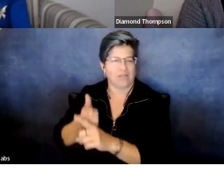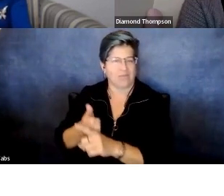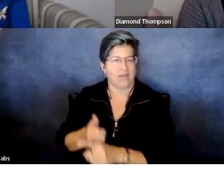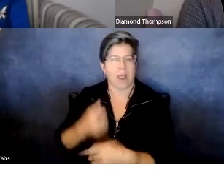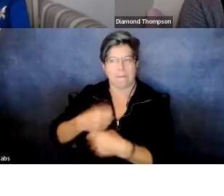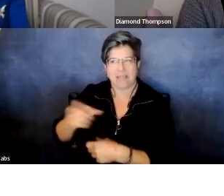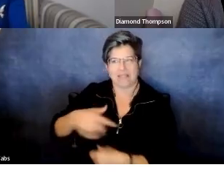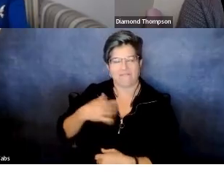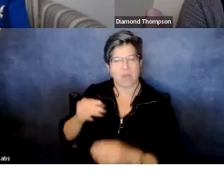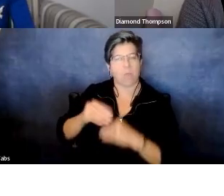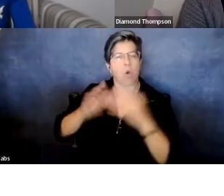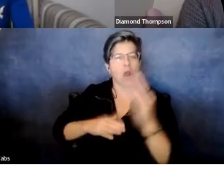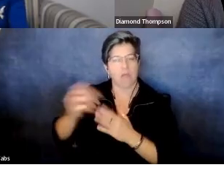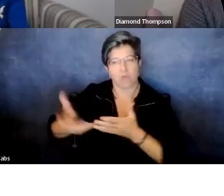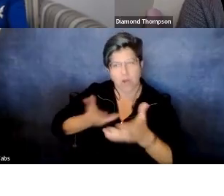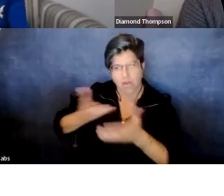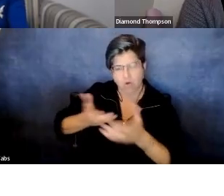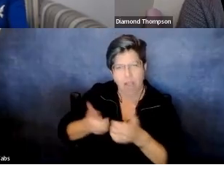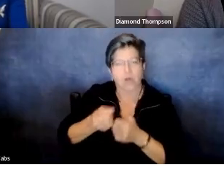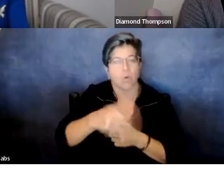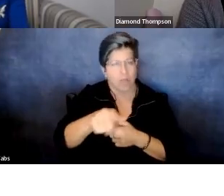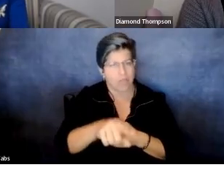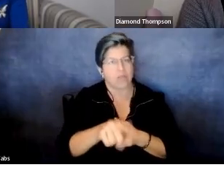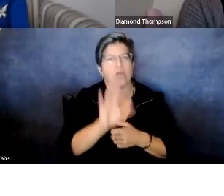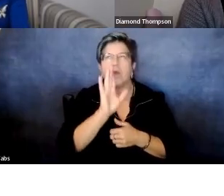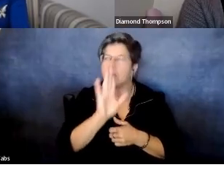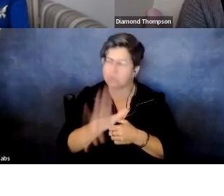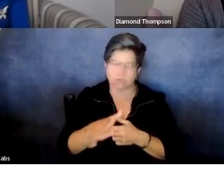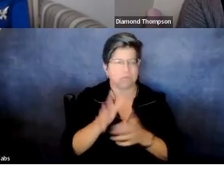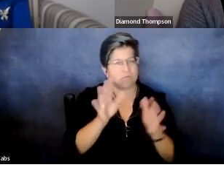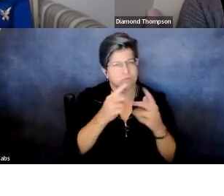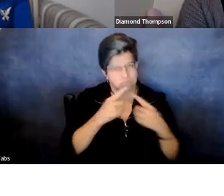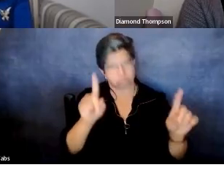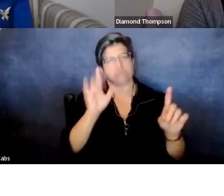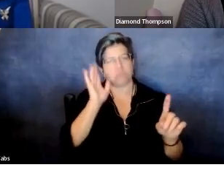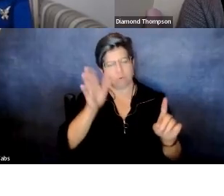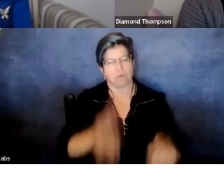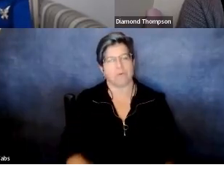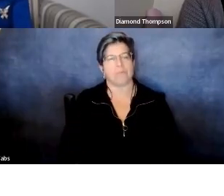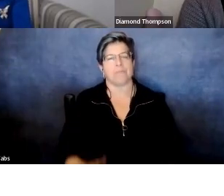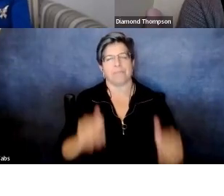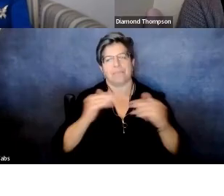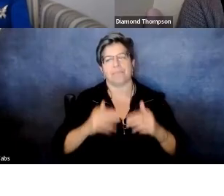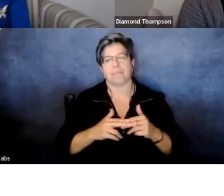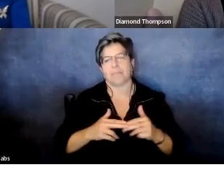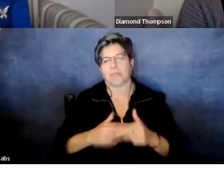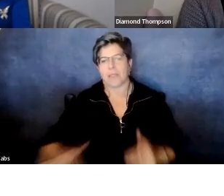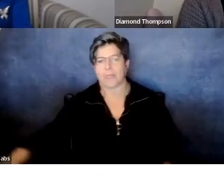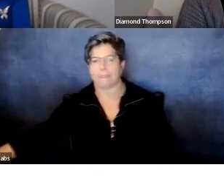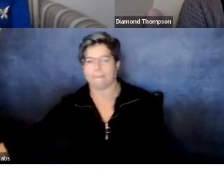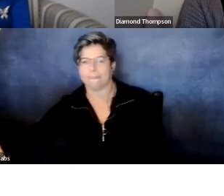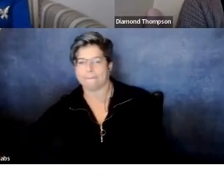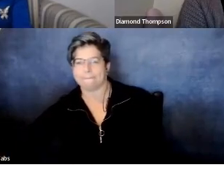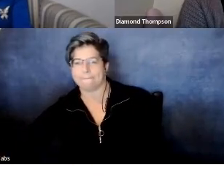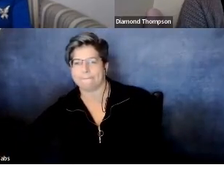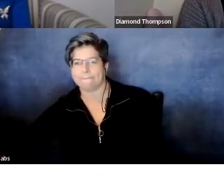them more comfortable interacting with you will go a long way for you. Next slide.